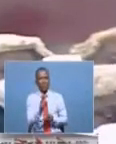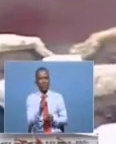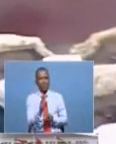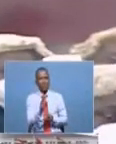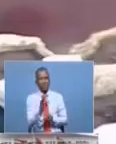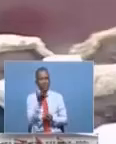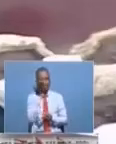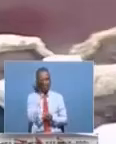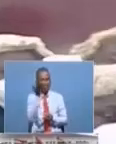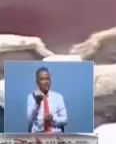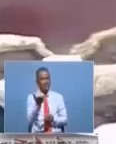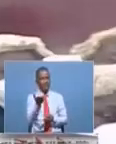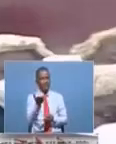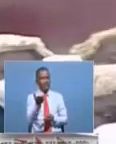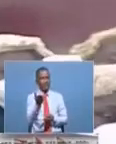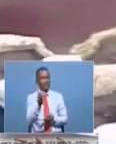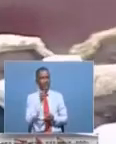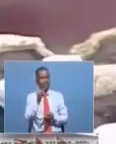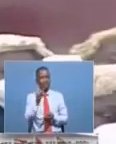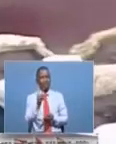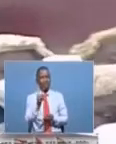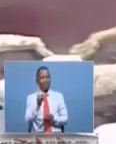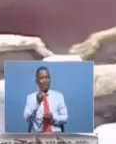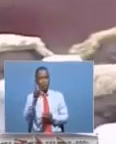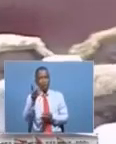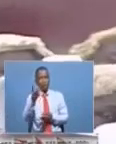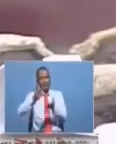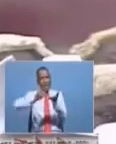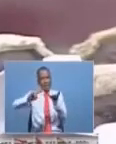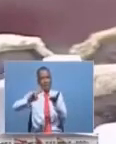second part